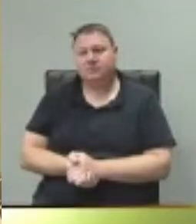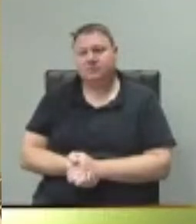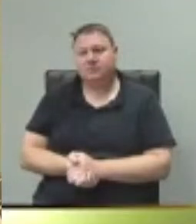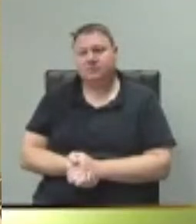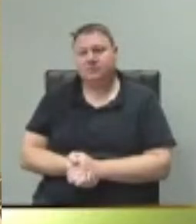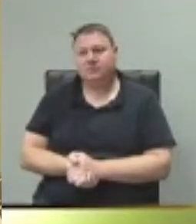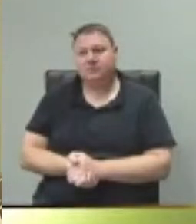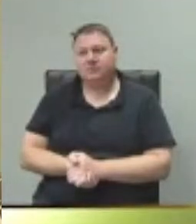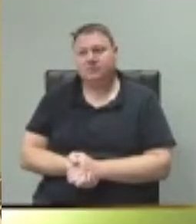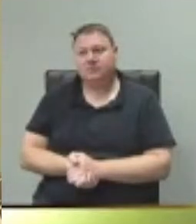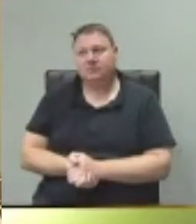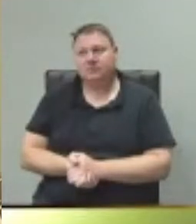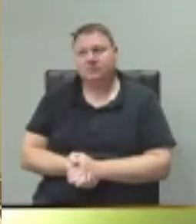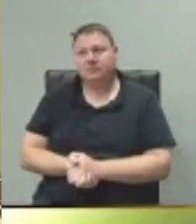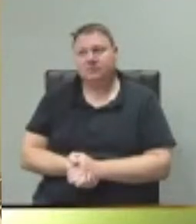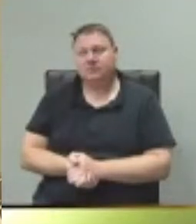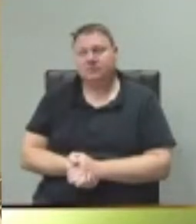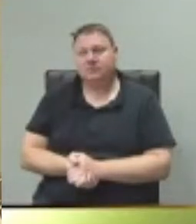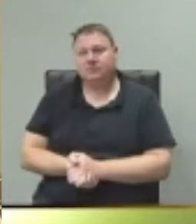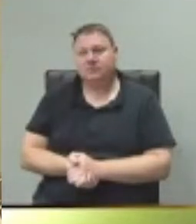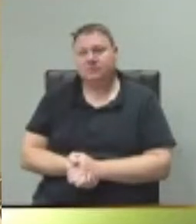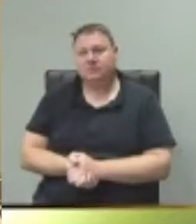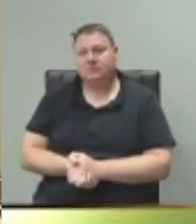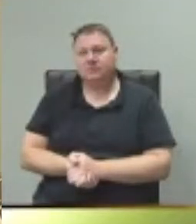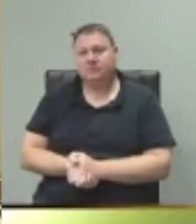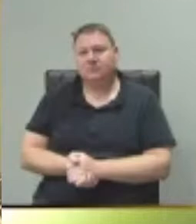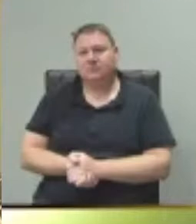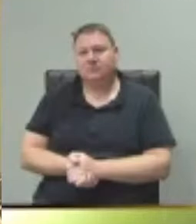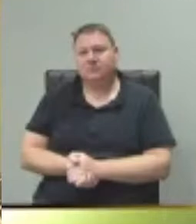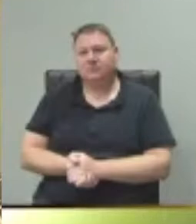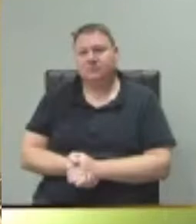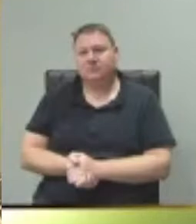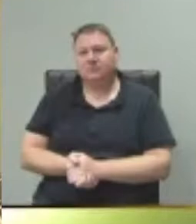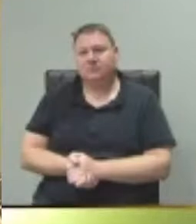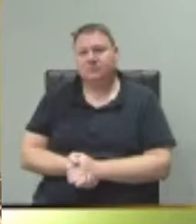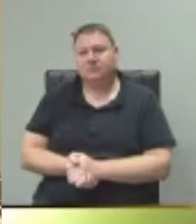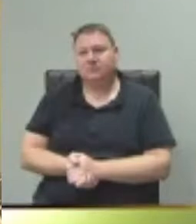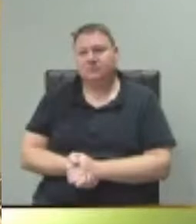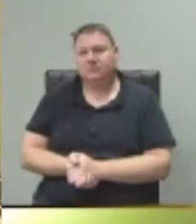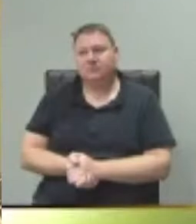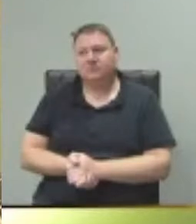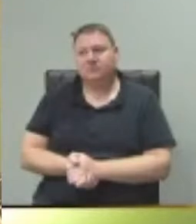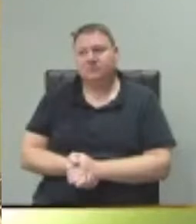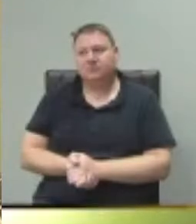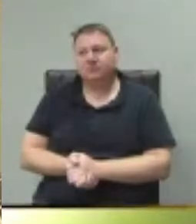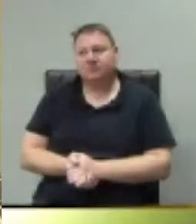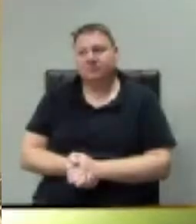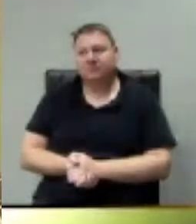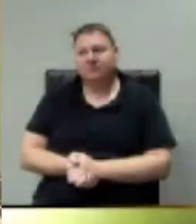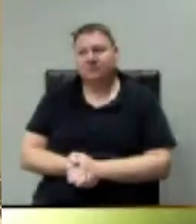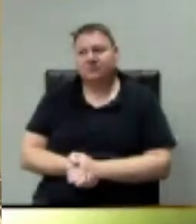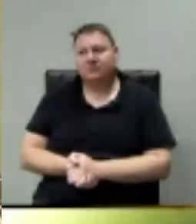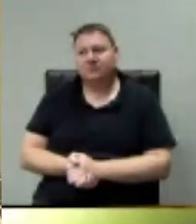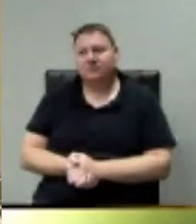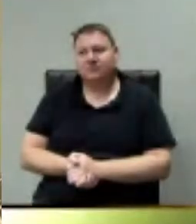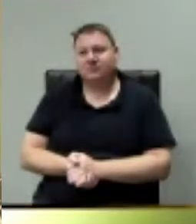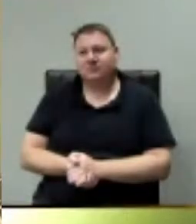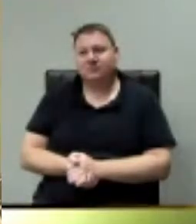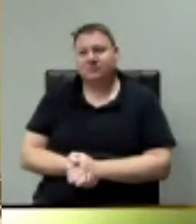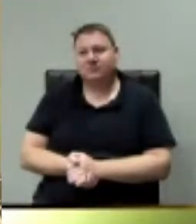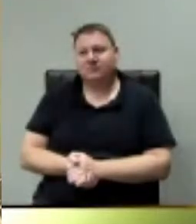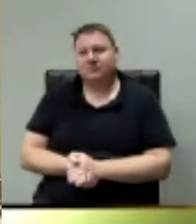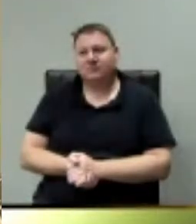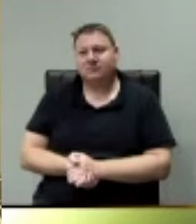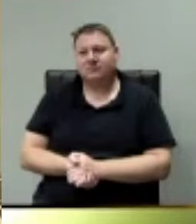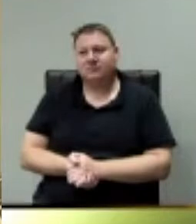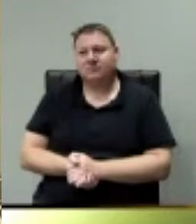What was it? Mostly positive, all positive. Oh, positive. What did they say?